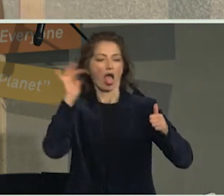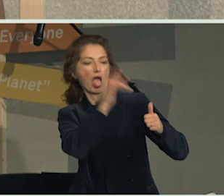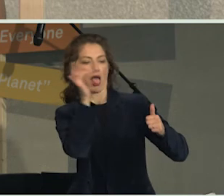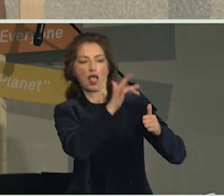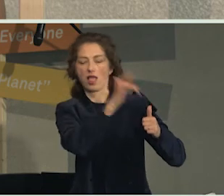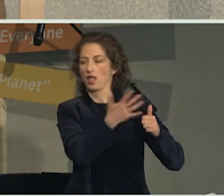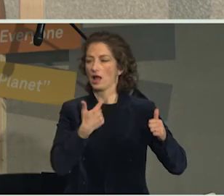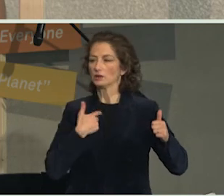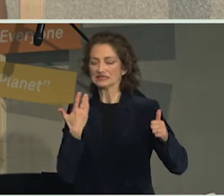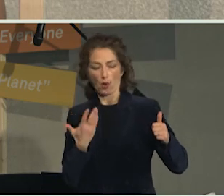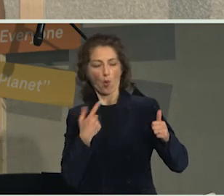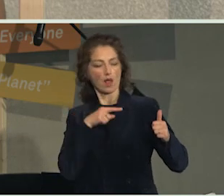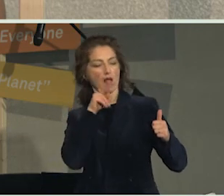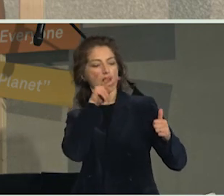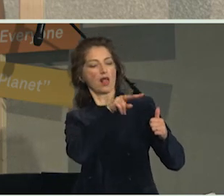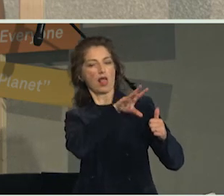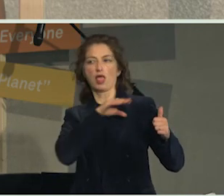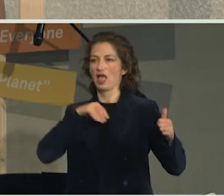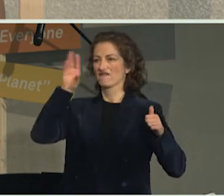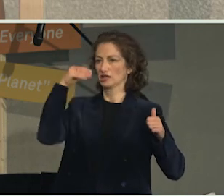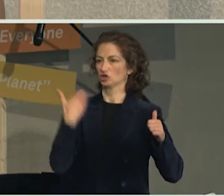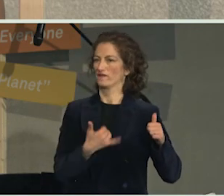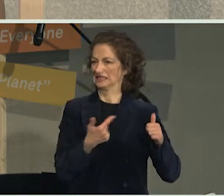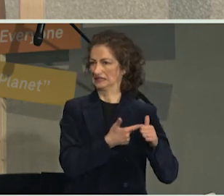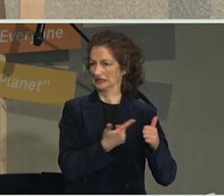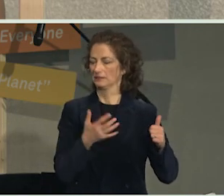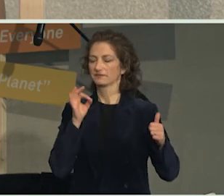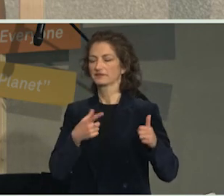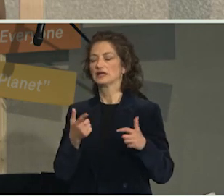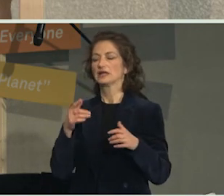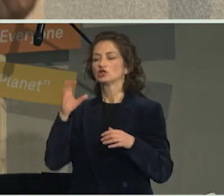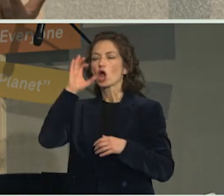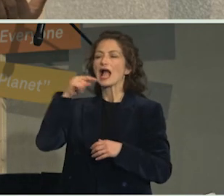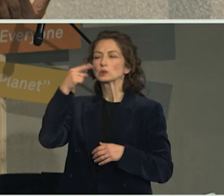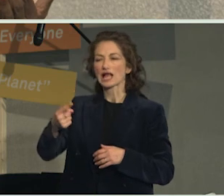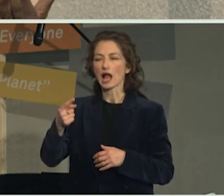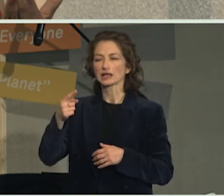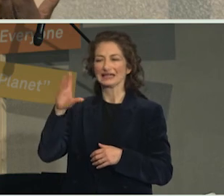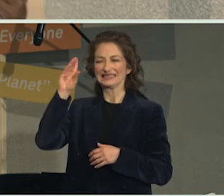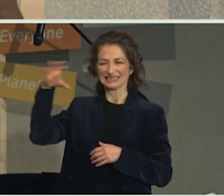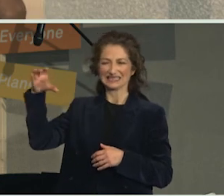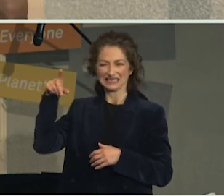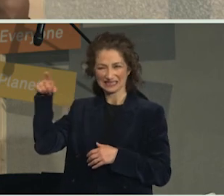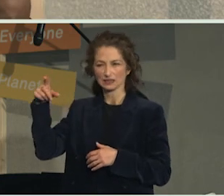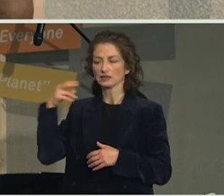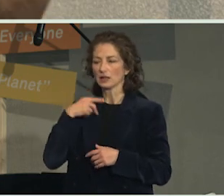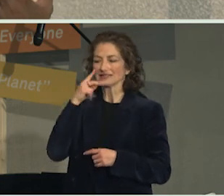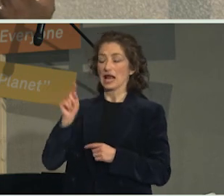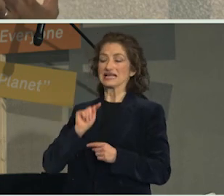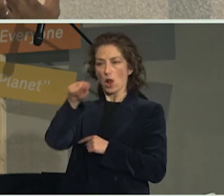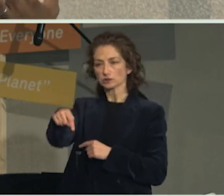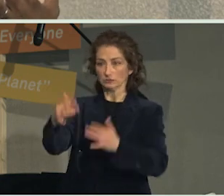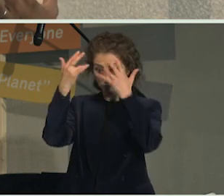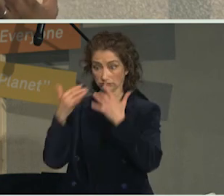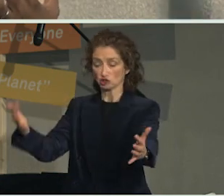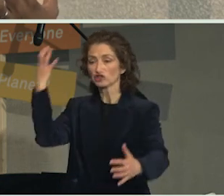we were at the Capitol, when the testimony was happening, we would go outside and would see like a bunch of